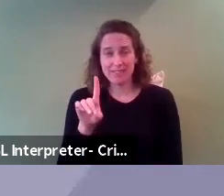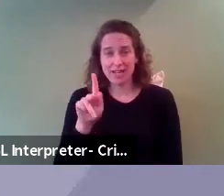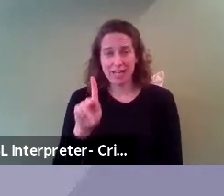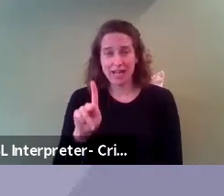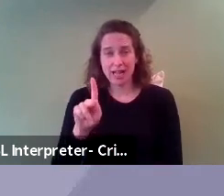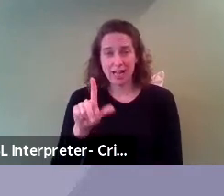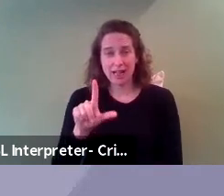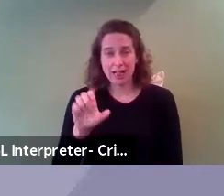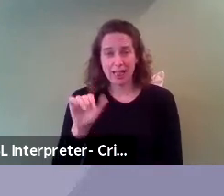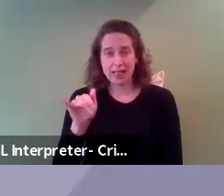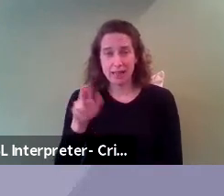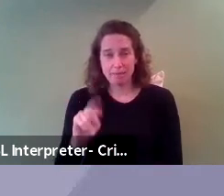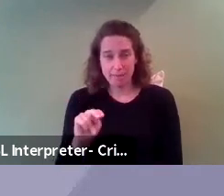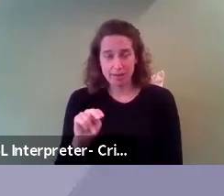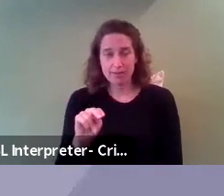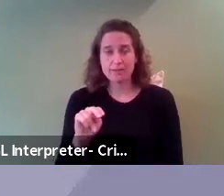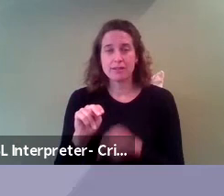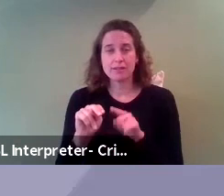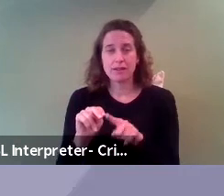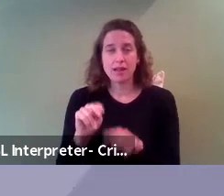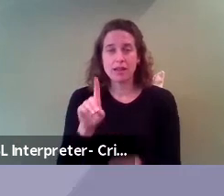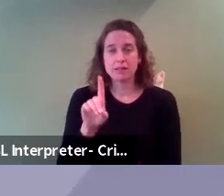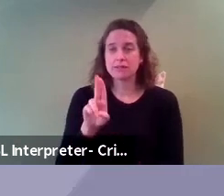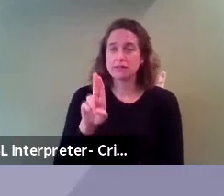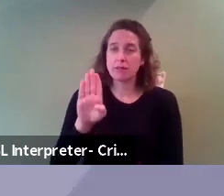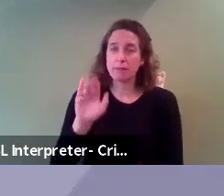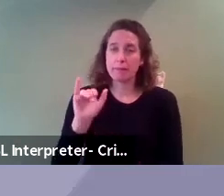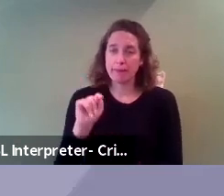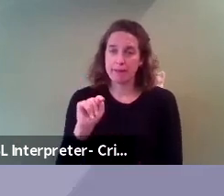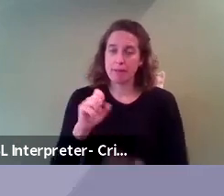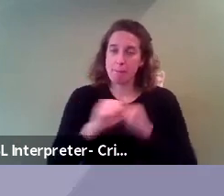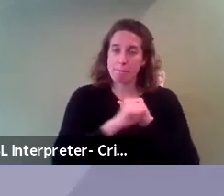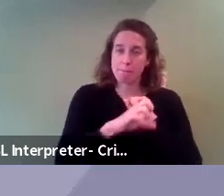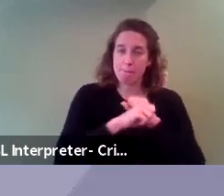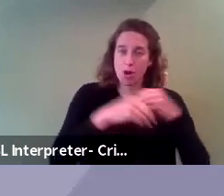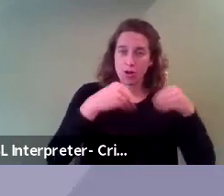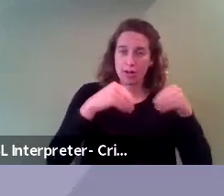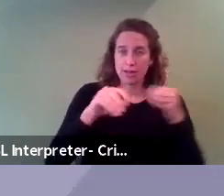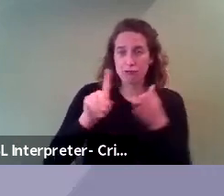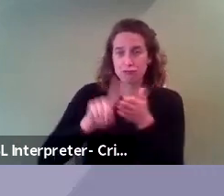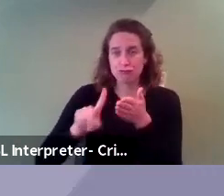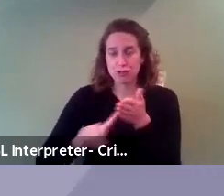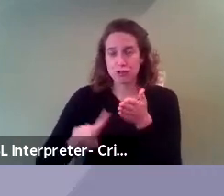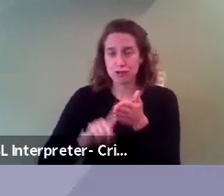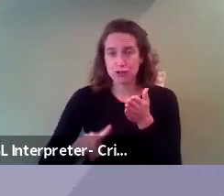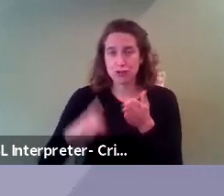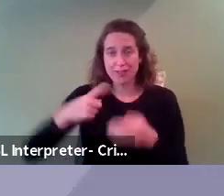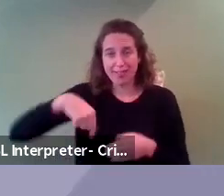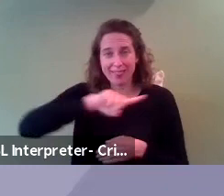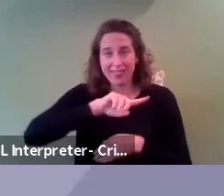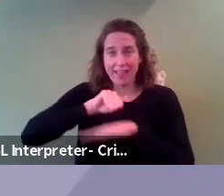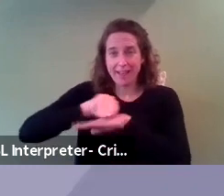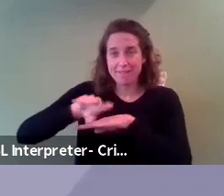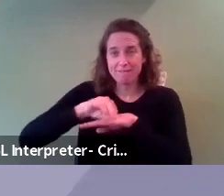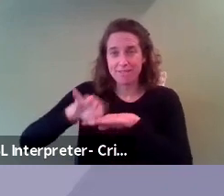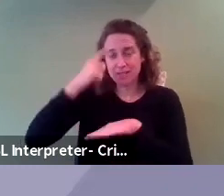of Dubbit for Global Trends at Dubbit. It's a marketing research and marketing consulting company that advises